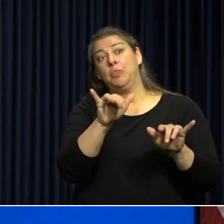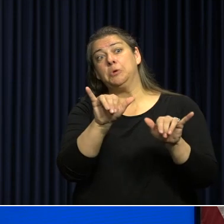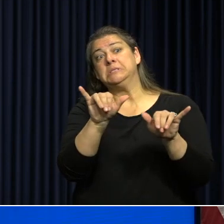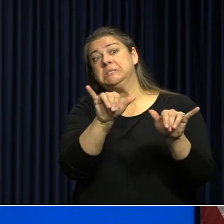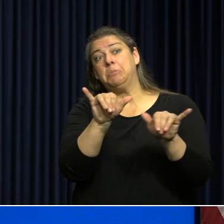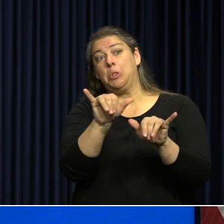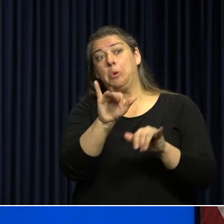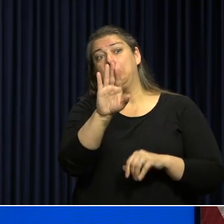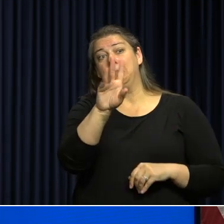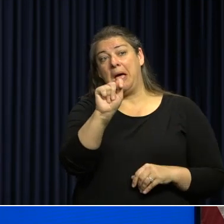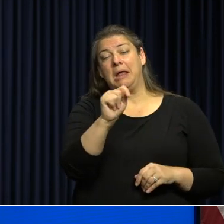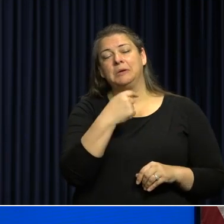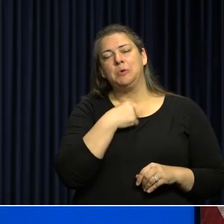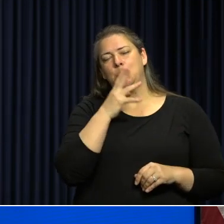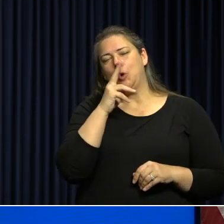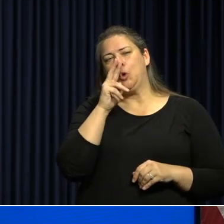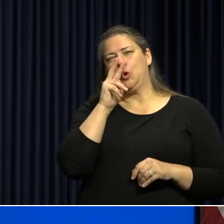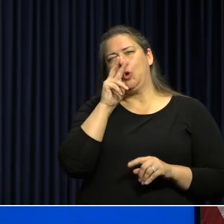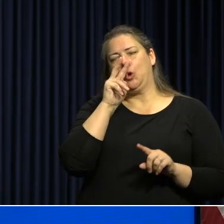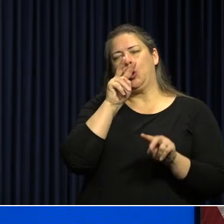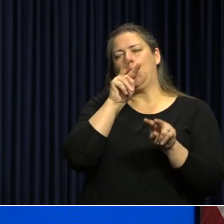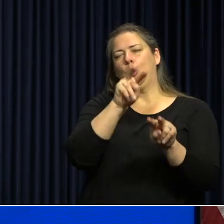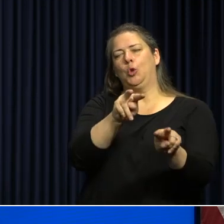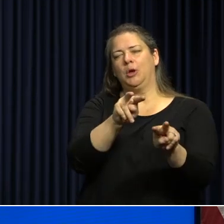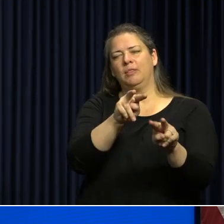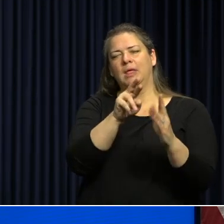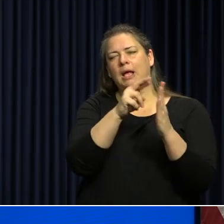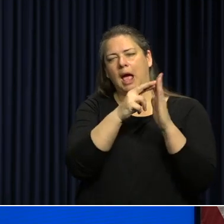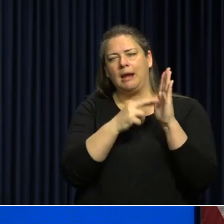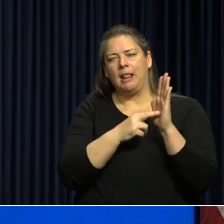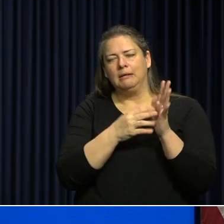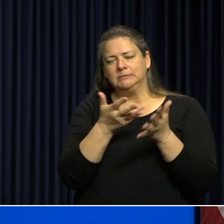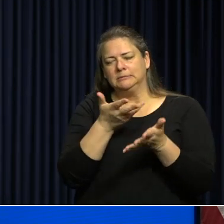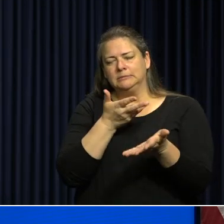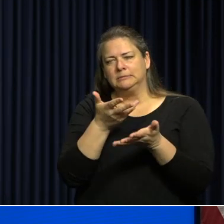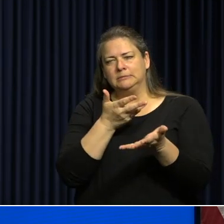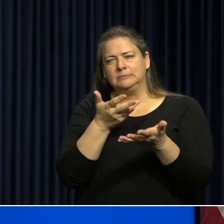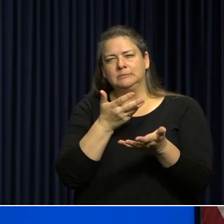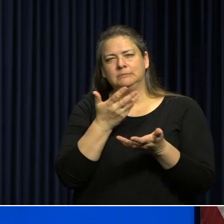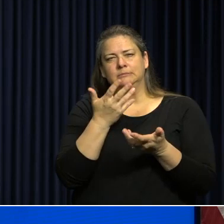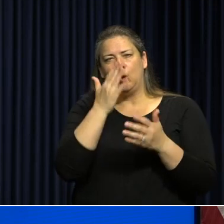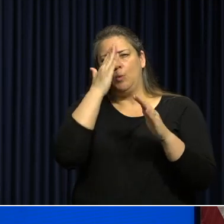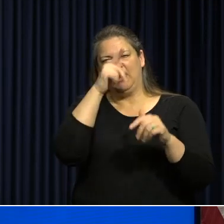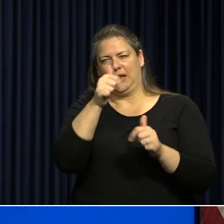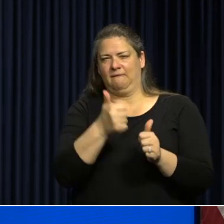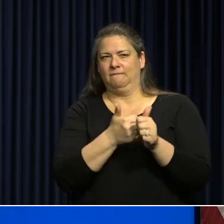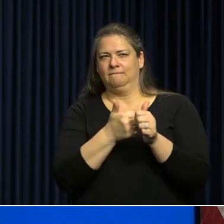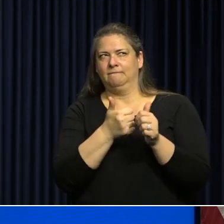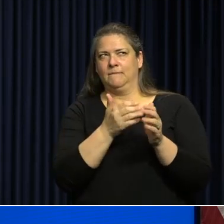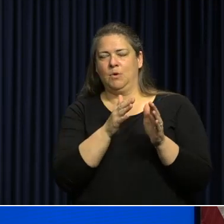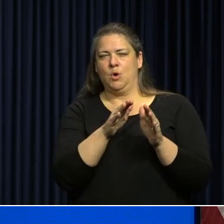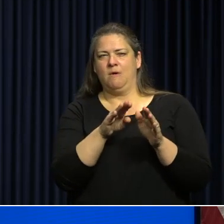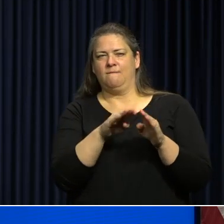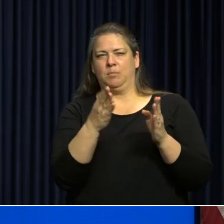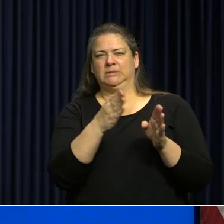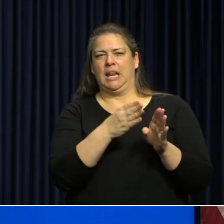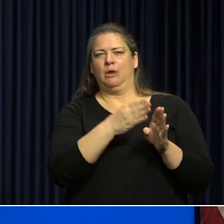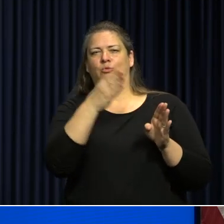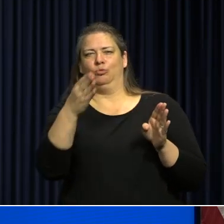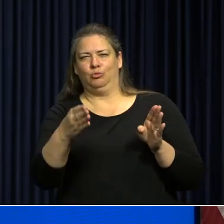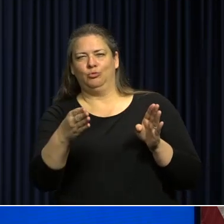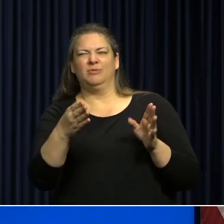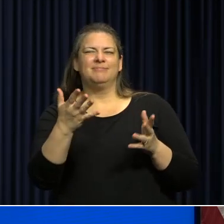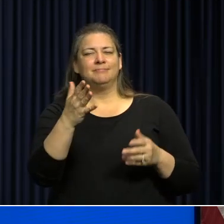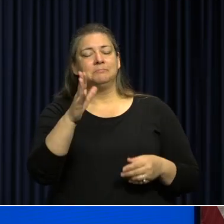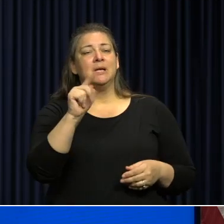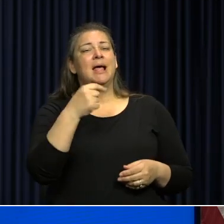looking at those guidelines, and hopefully they will be able to follow soon thereafter. But this is one of those things where